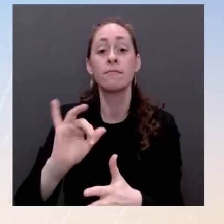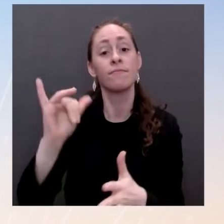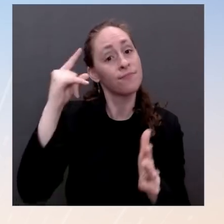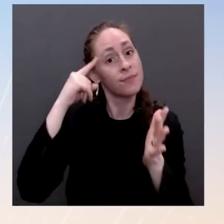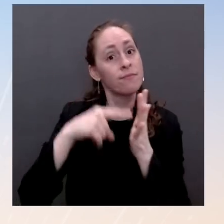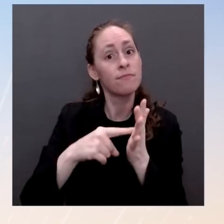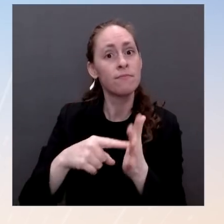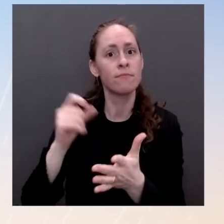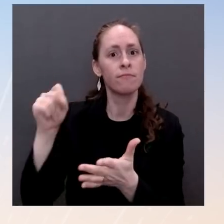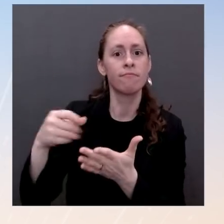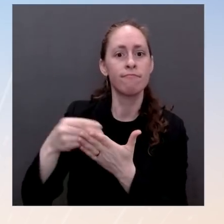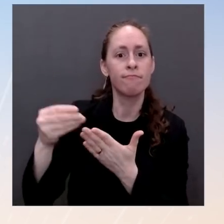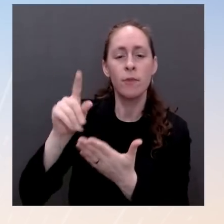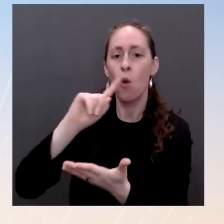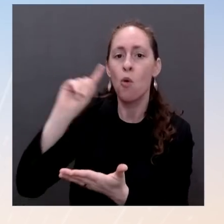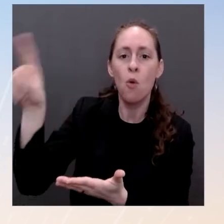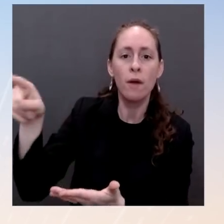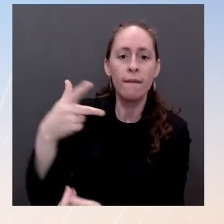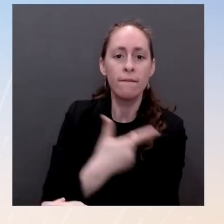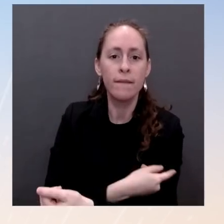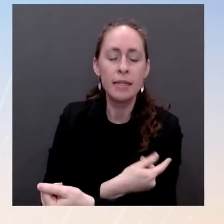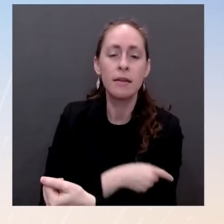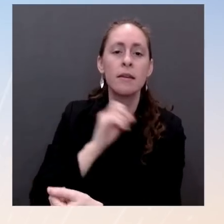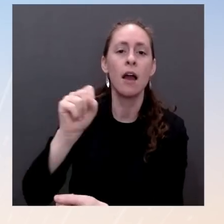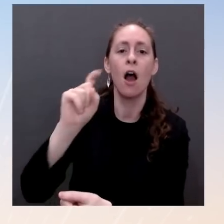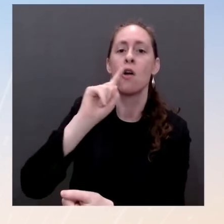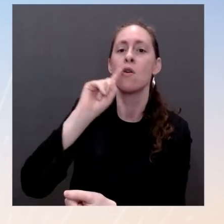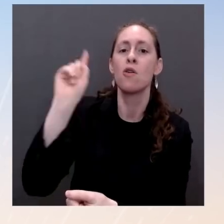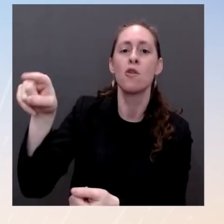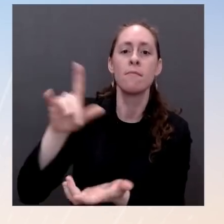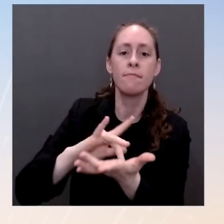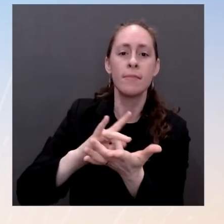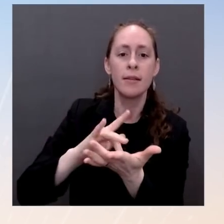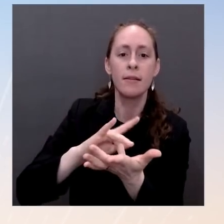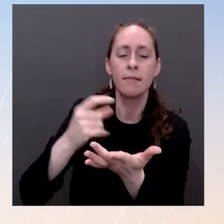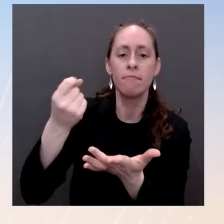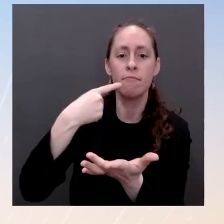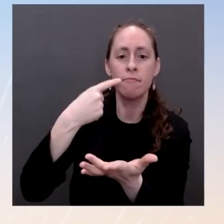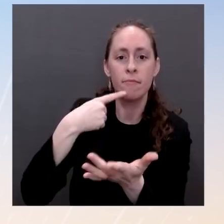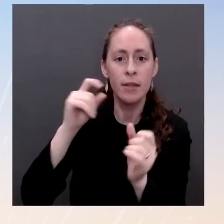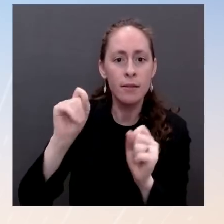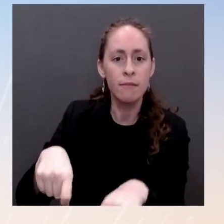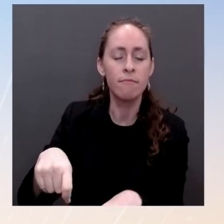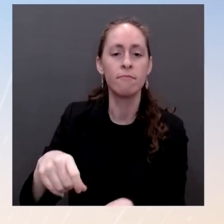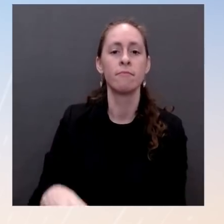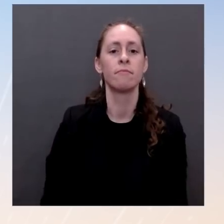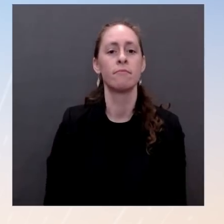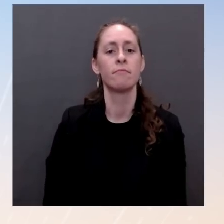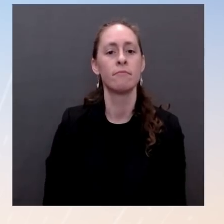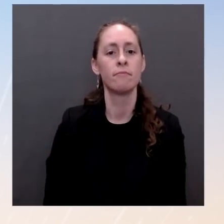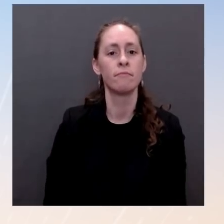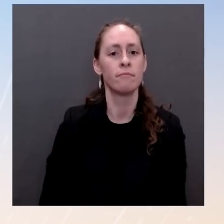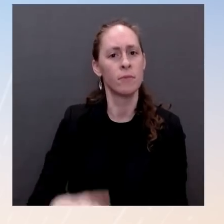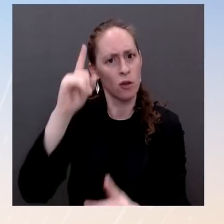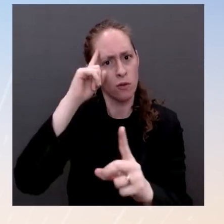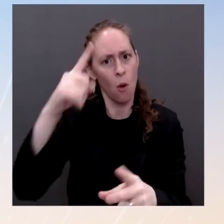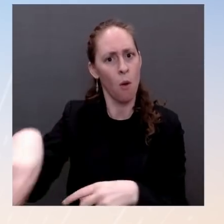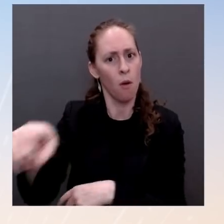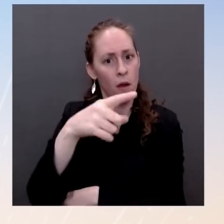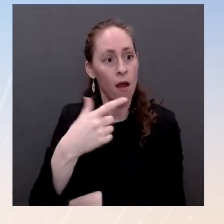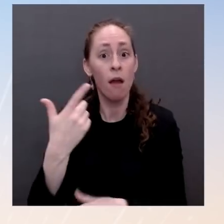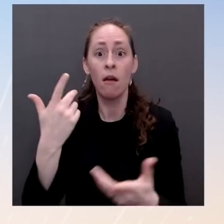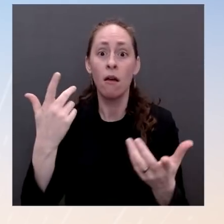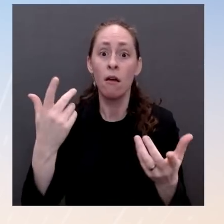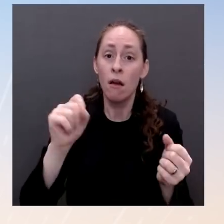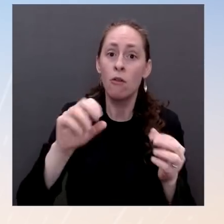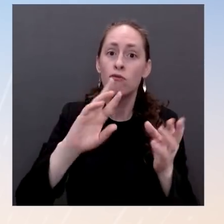that have gotten shots and arms testing, including for schools and at other high-need locations. Resources from the rescue plan and prior COVID response bills